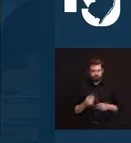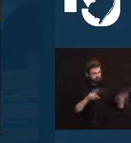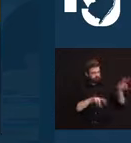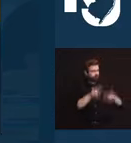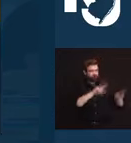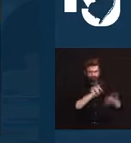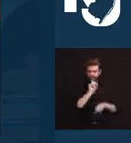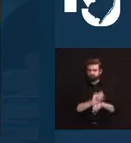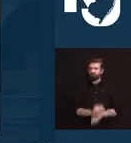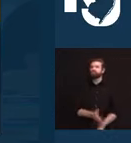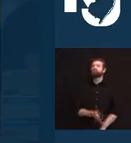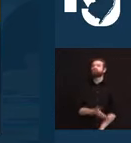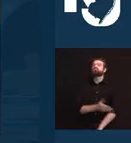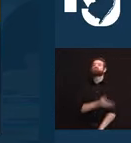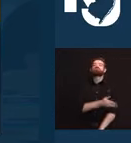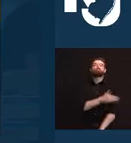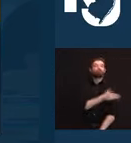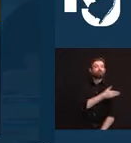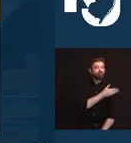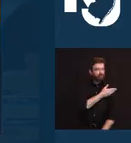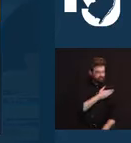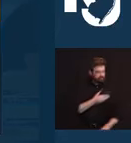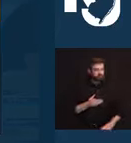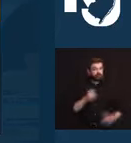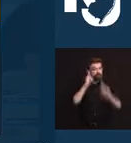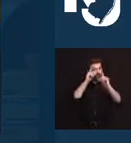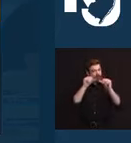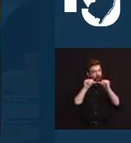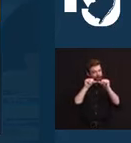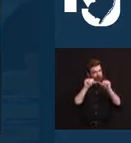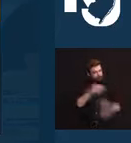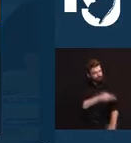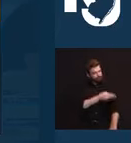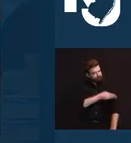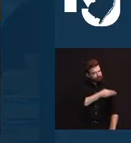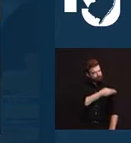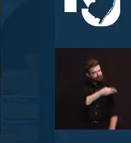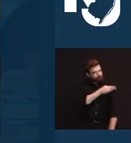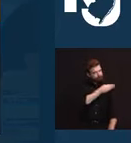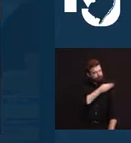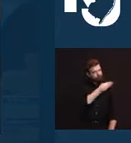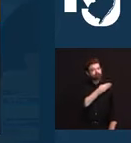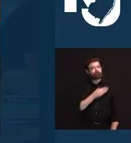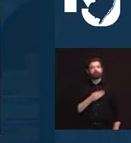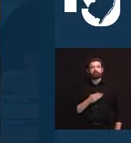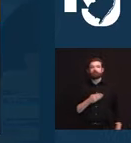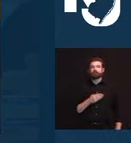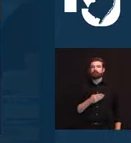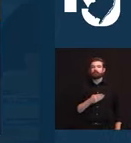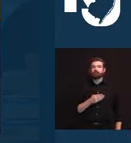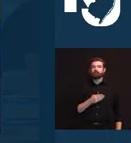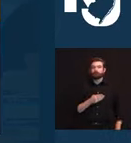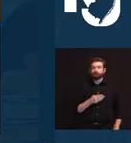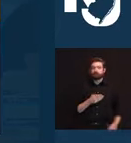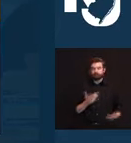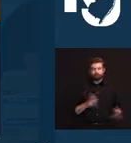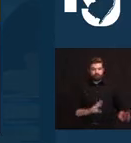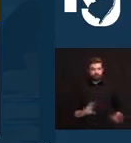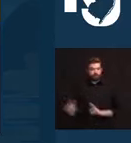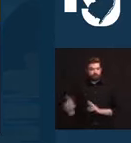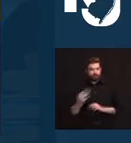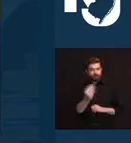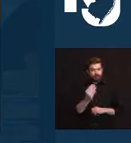keep this progress up as we take the next step in our restart on Monday and then beyond that. One of the surest ways you can